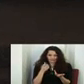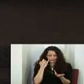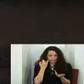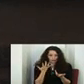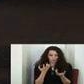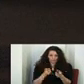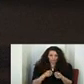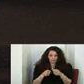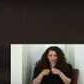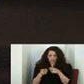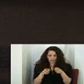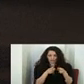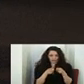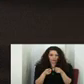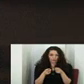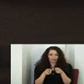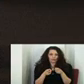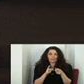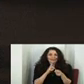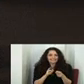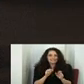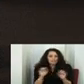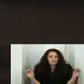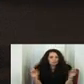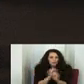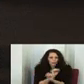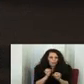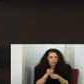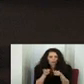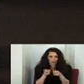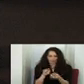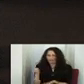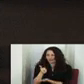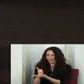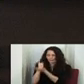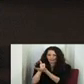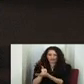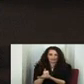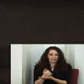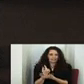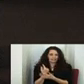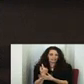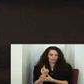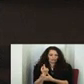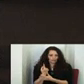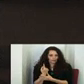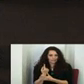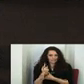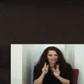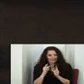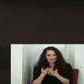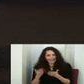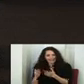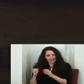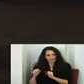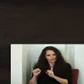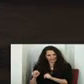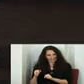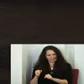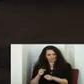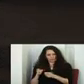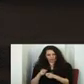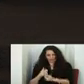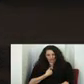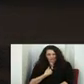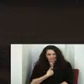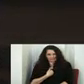but the reality is that we have no control over people, places, and things. And the only person or the only thing we can really have control over is